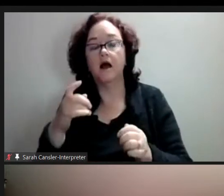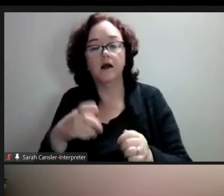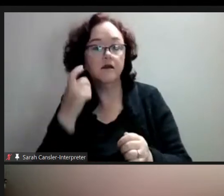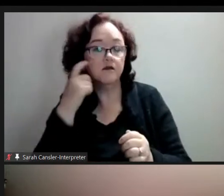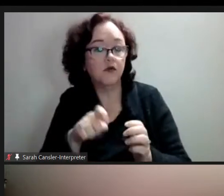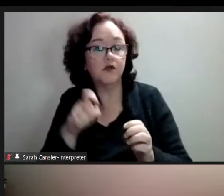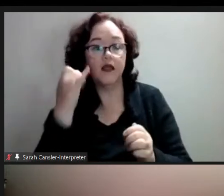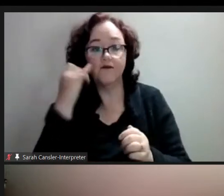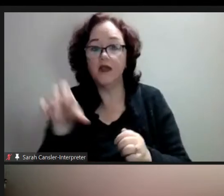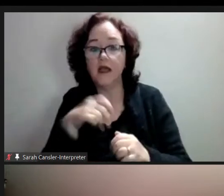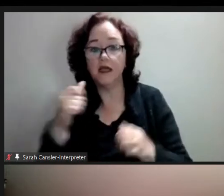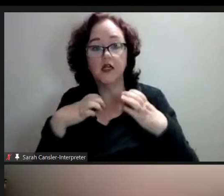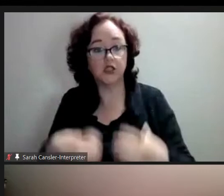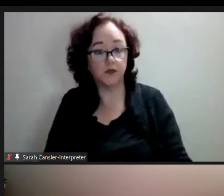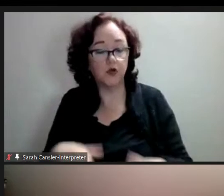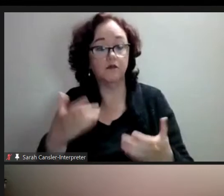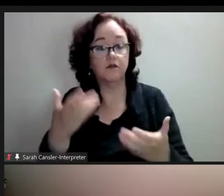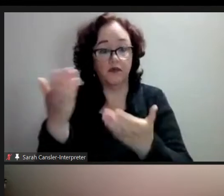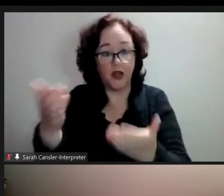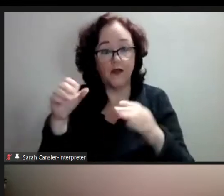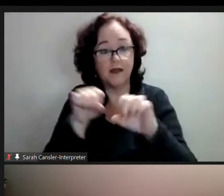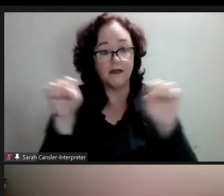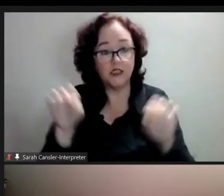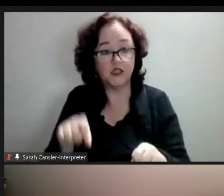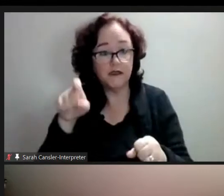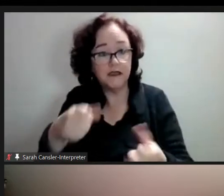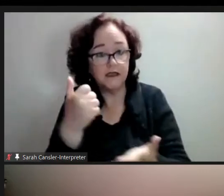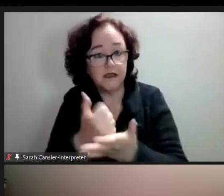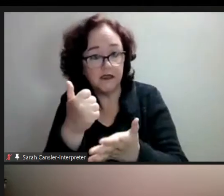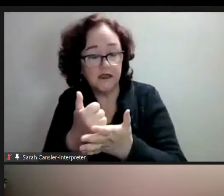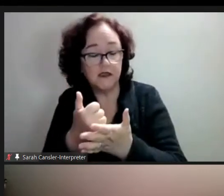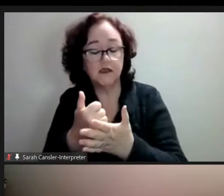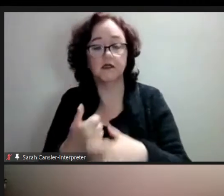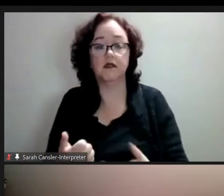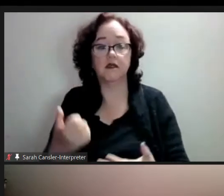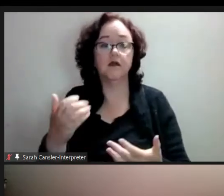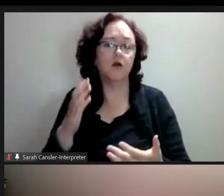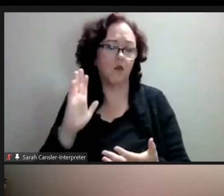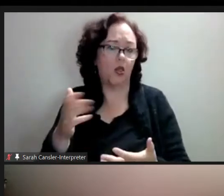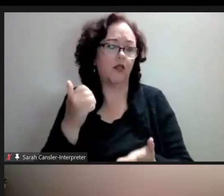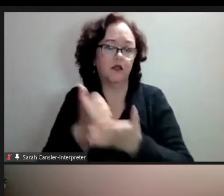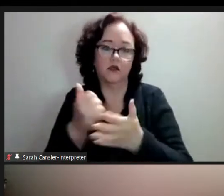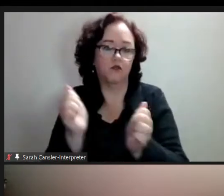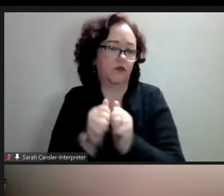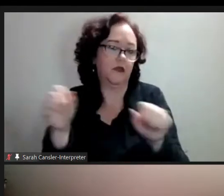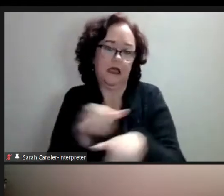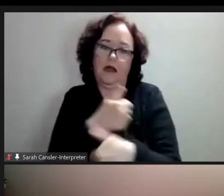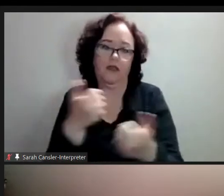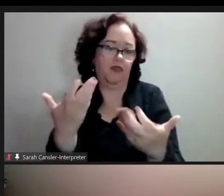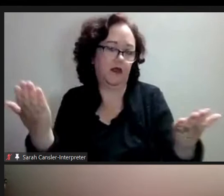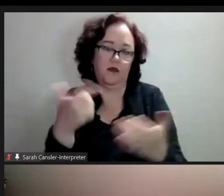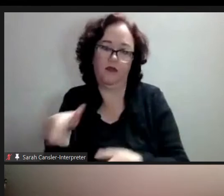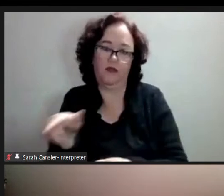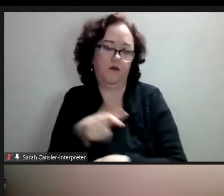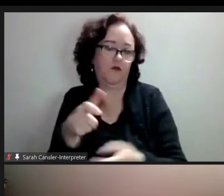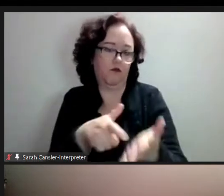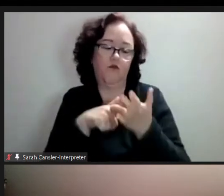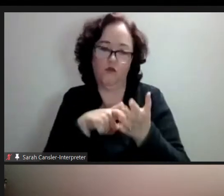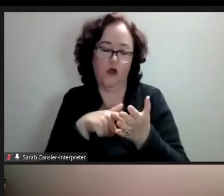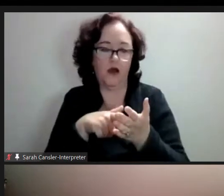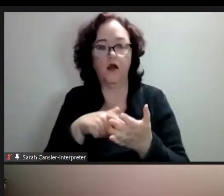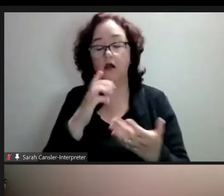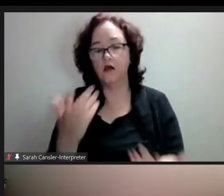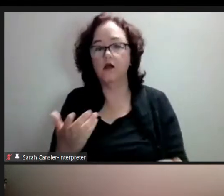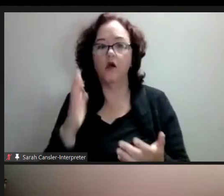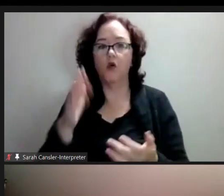station, if anyone needs any additional assistance, and then we'll assist them with whatever it is that they require, getting those resources to them at that